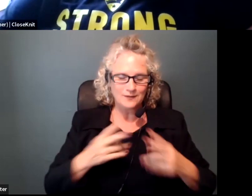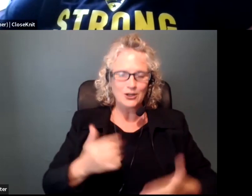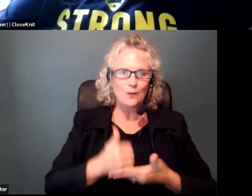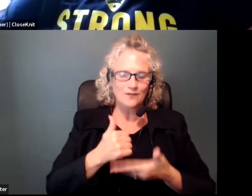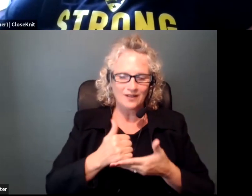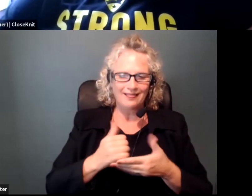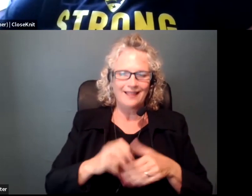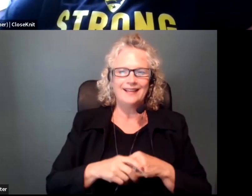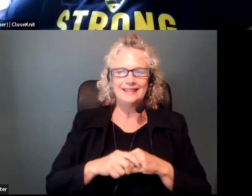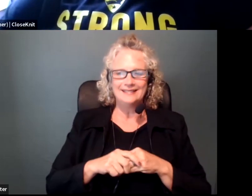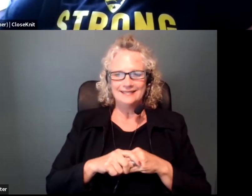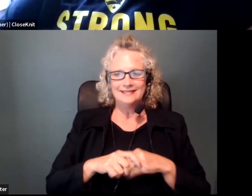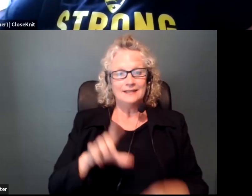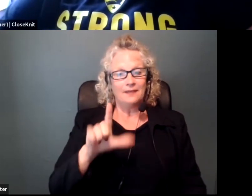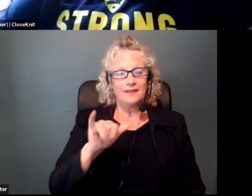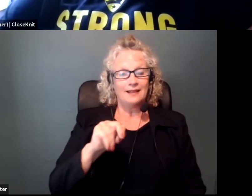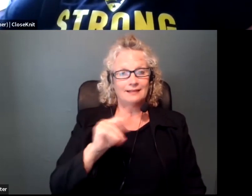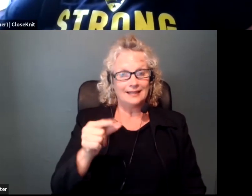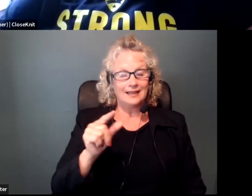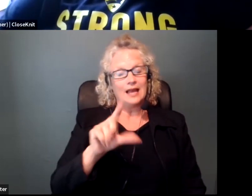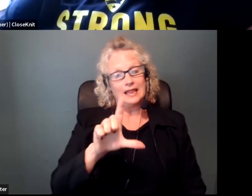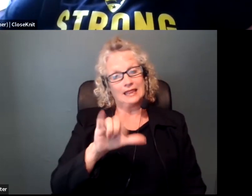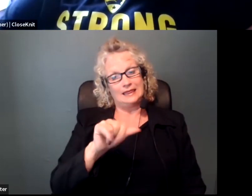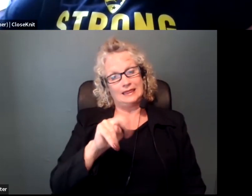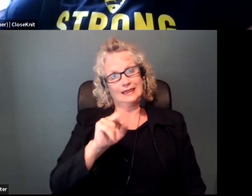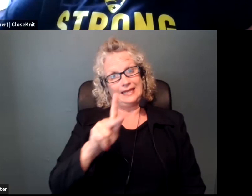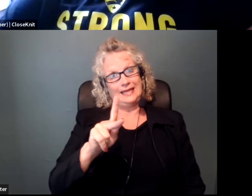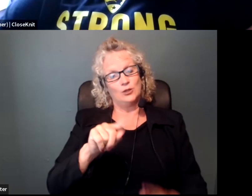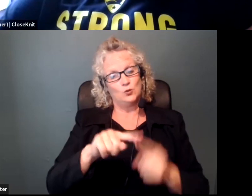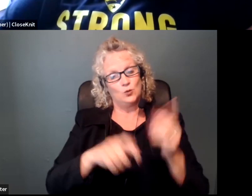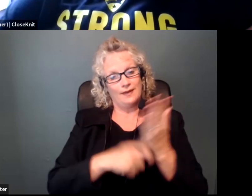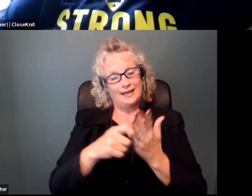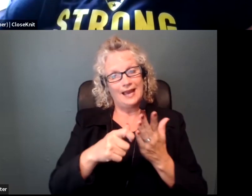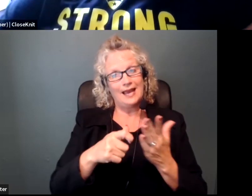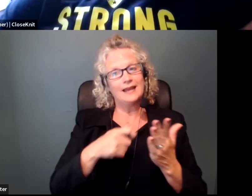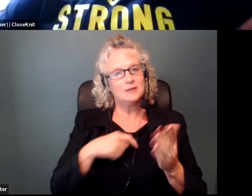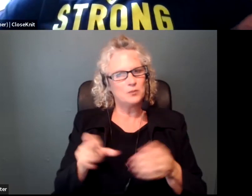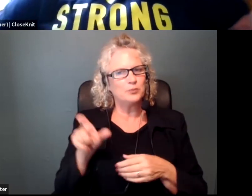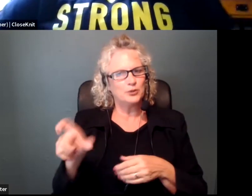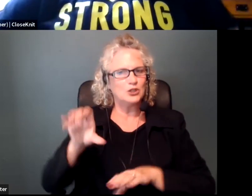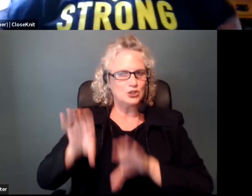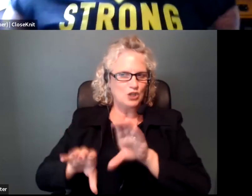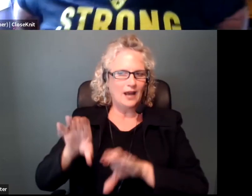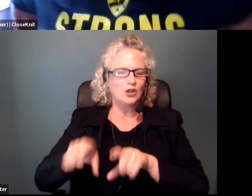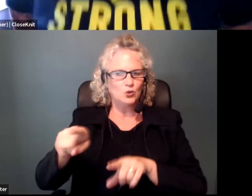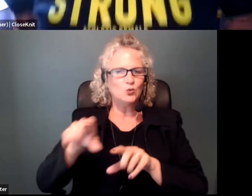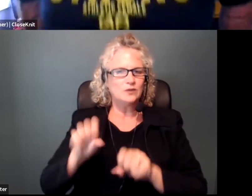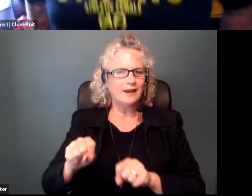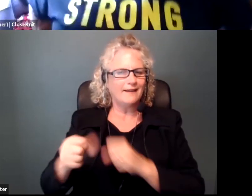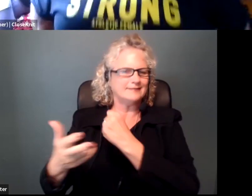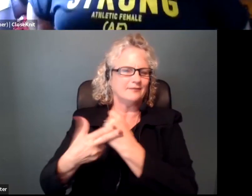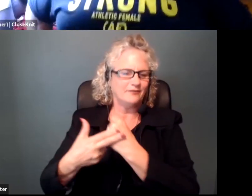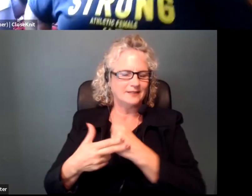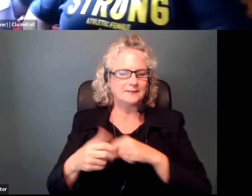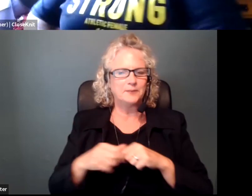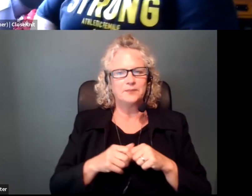I did drop the link to the Disability Services Guide in the chat for anyone who wants to bookmark that. But we will also be